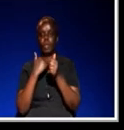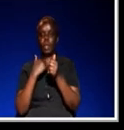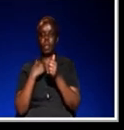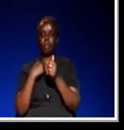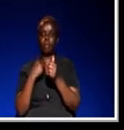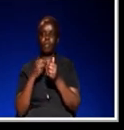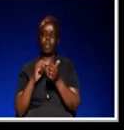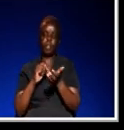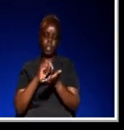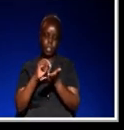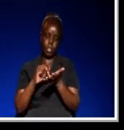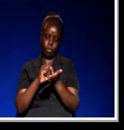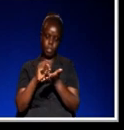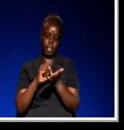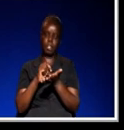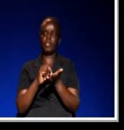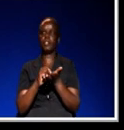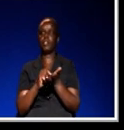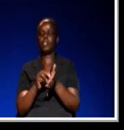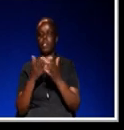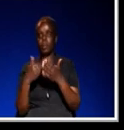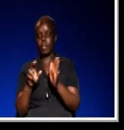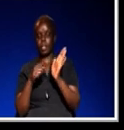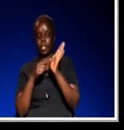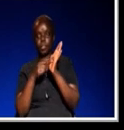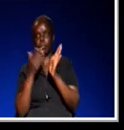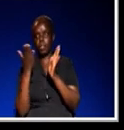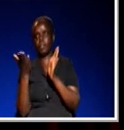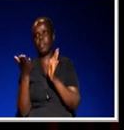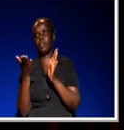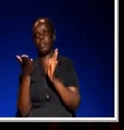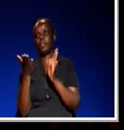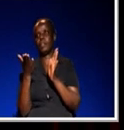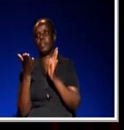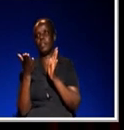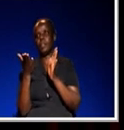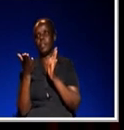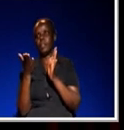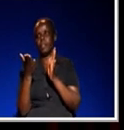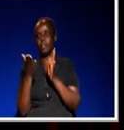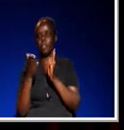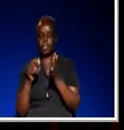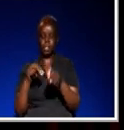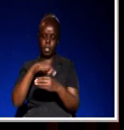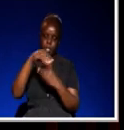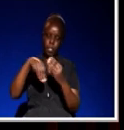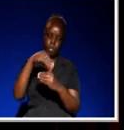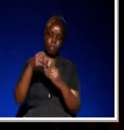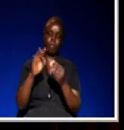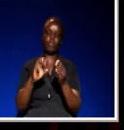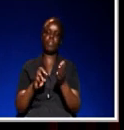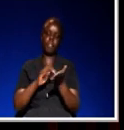nucleus, as can be shown here. We have the nucleus, and within the surrounding the nucleus, we have the